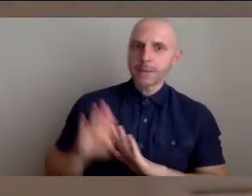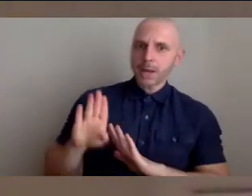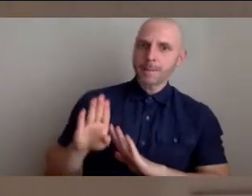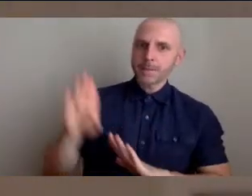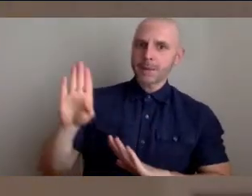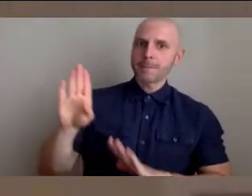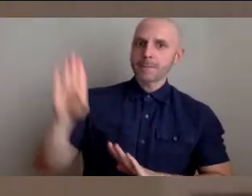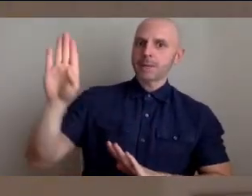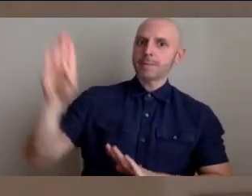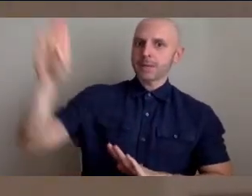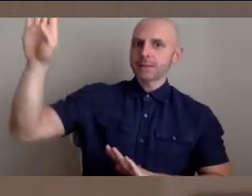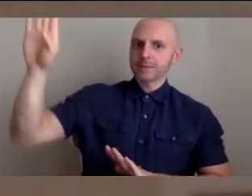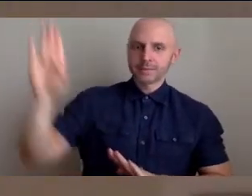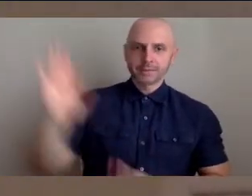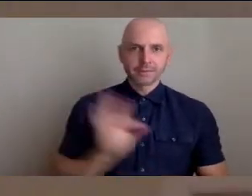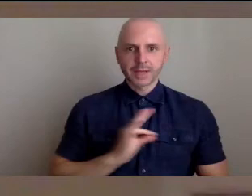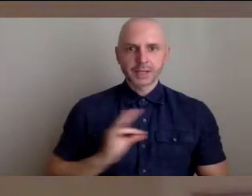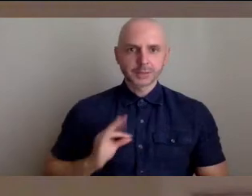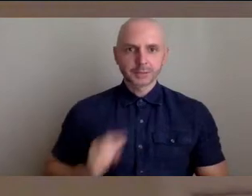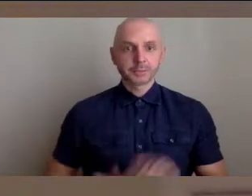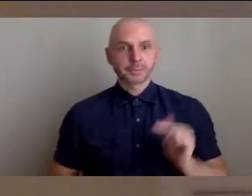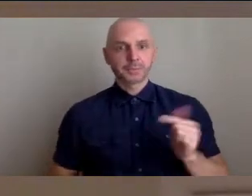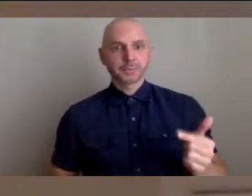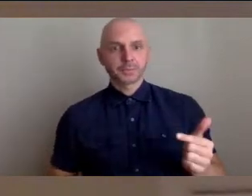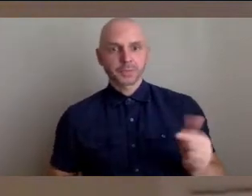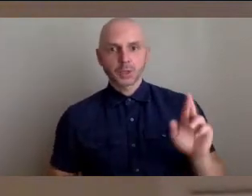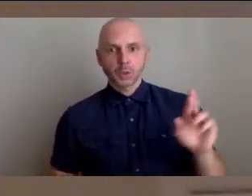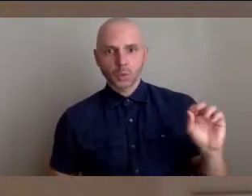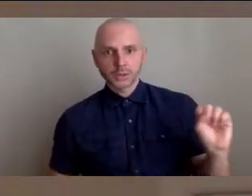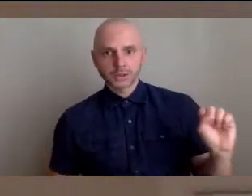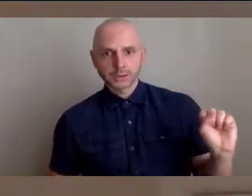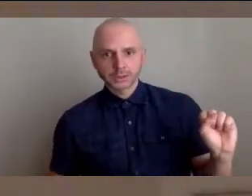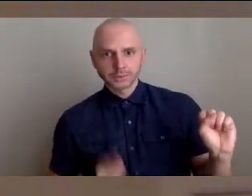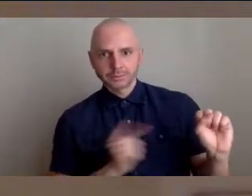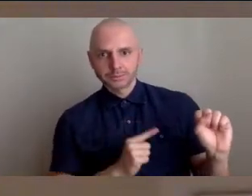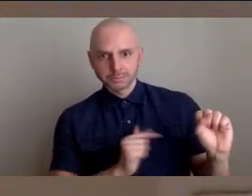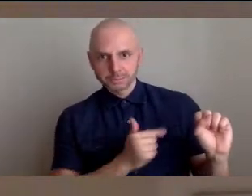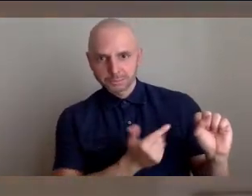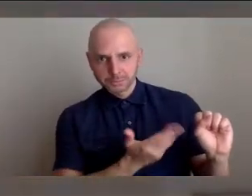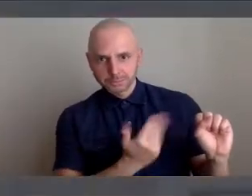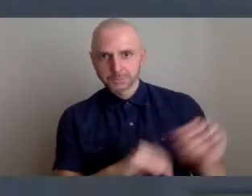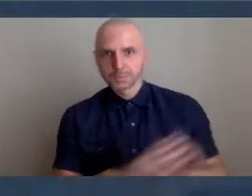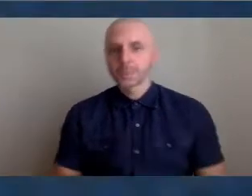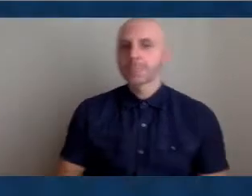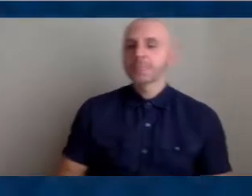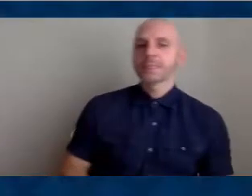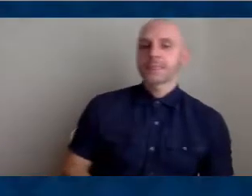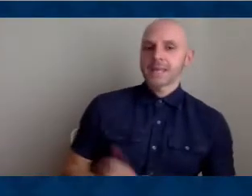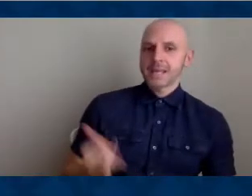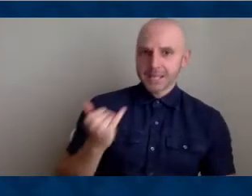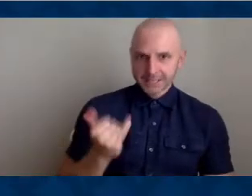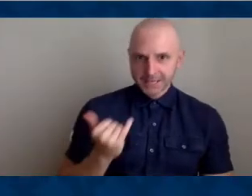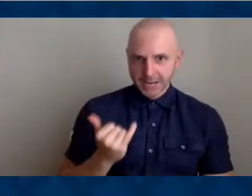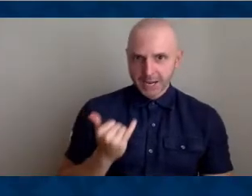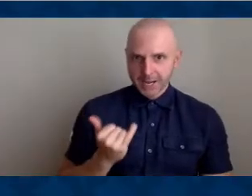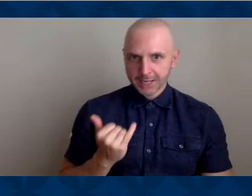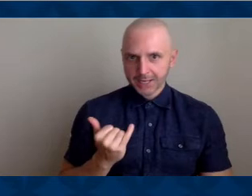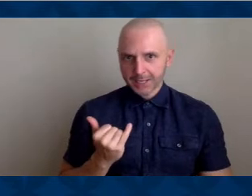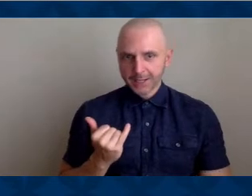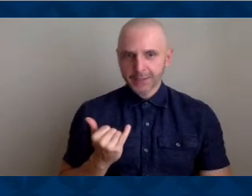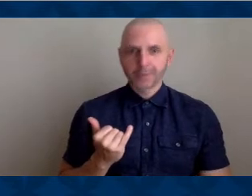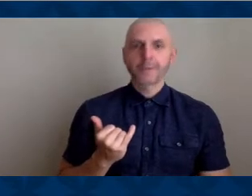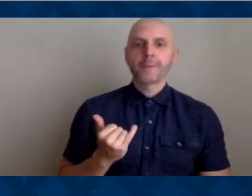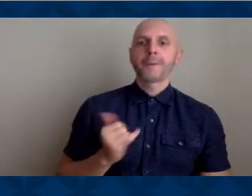Professor Yalden. So we now are going to move on to a couple student speakers, which unfortunately means you have to hear from me a little bit